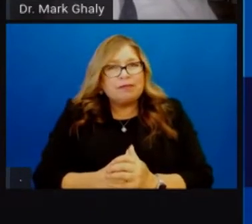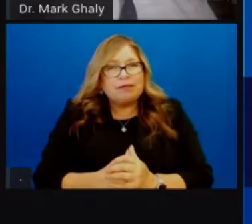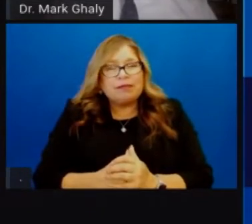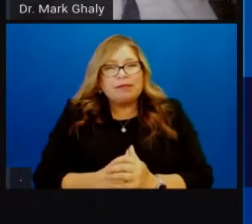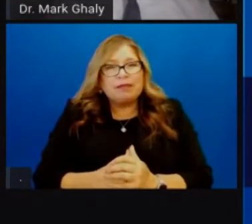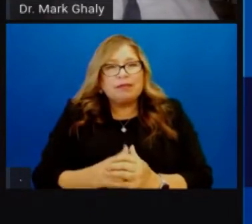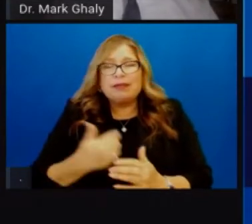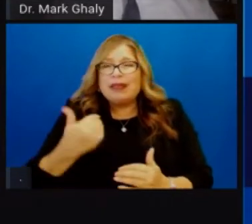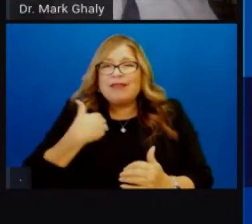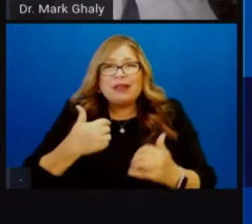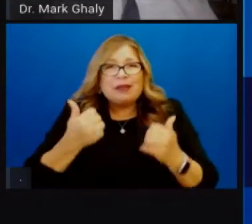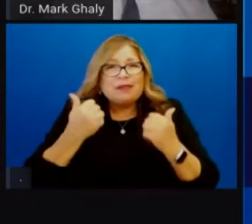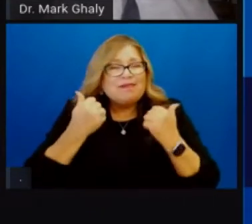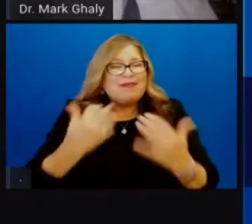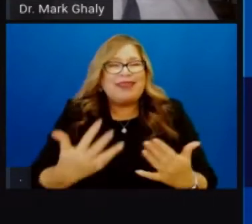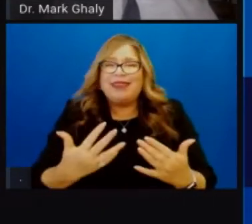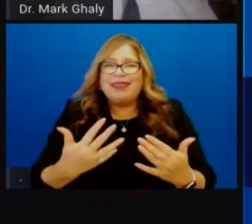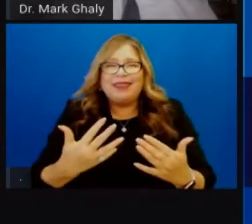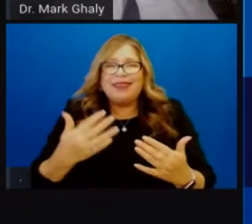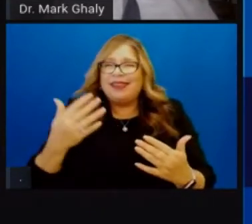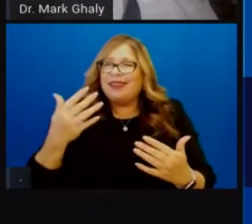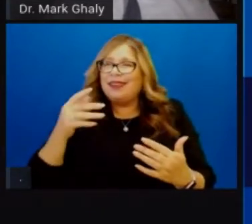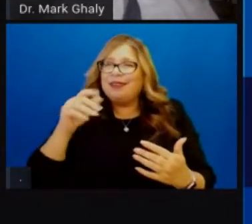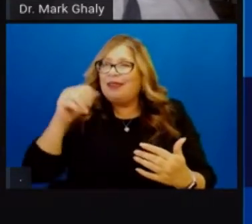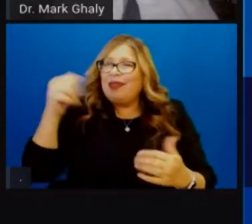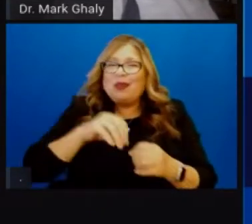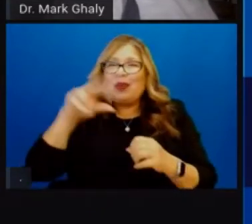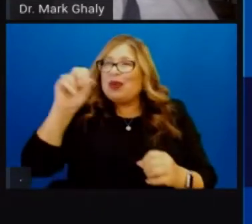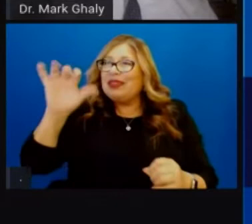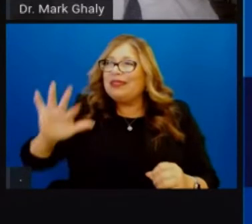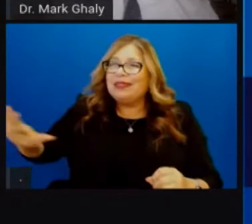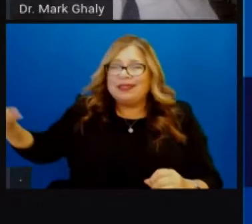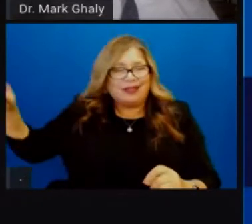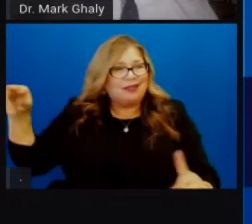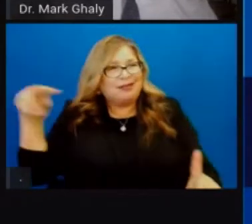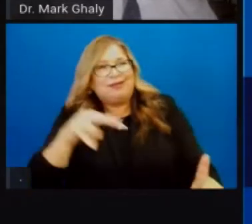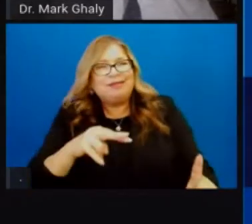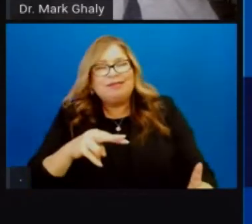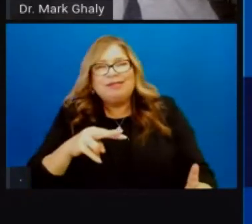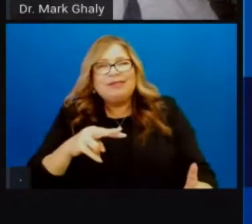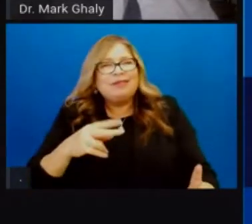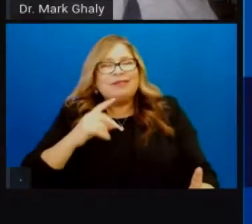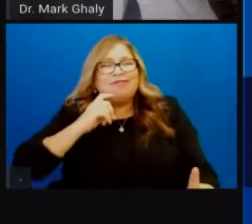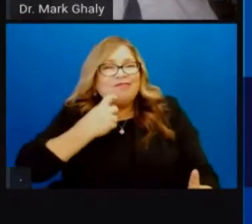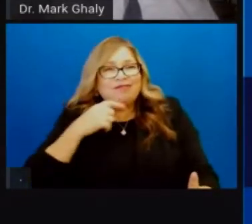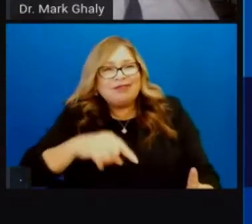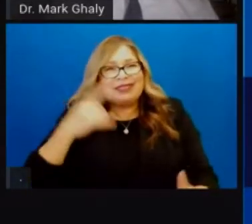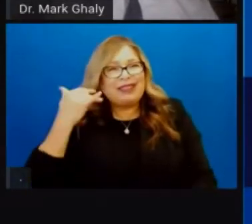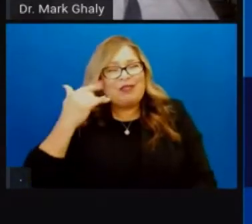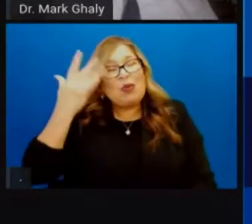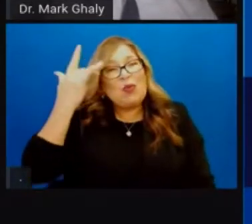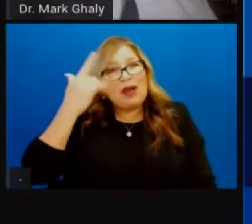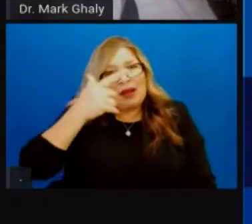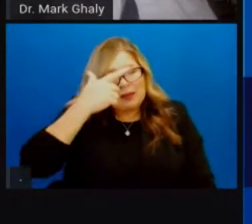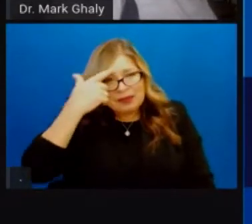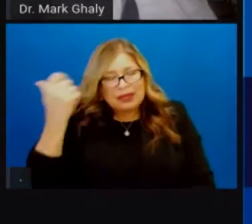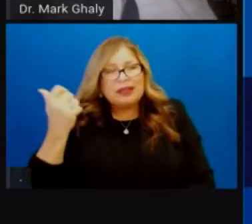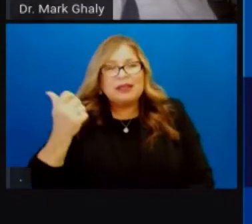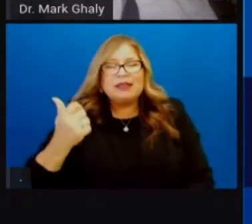the rival of many across the nation. That we are that way because of some basic